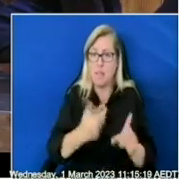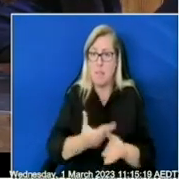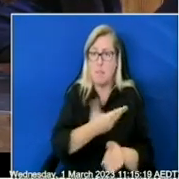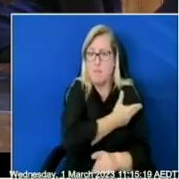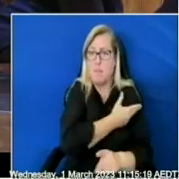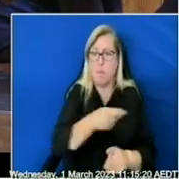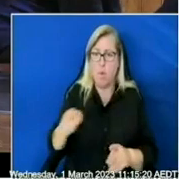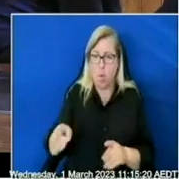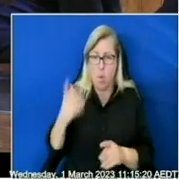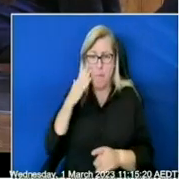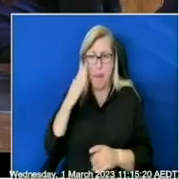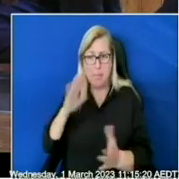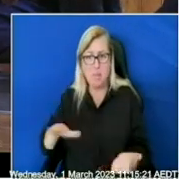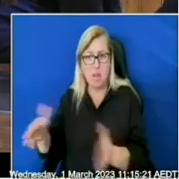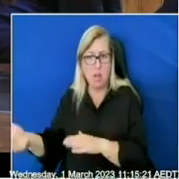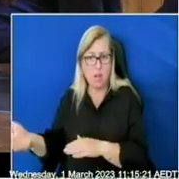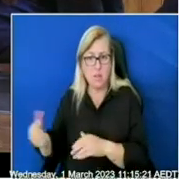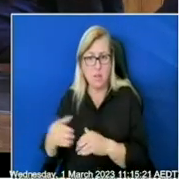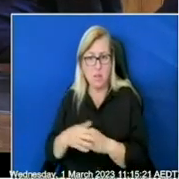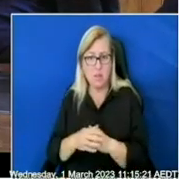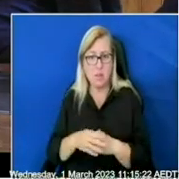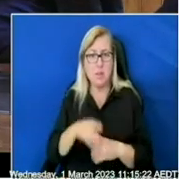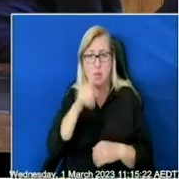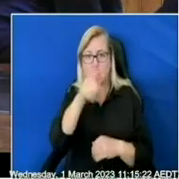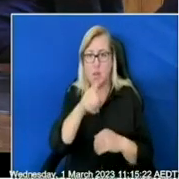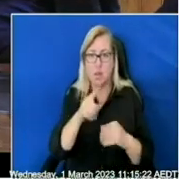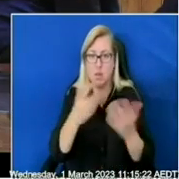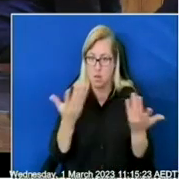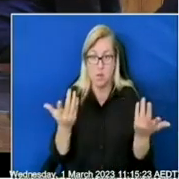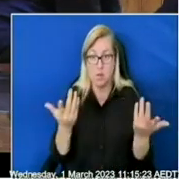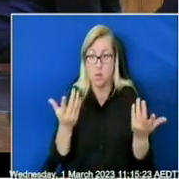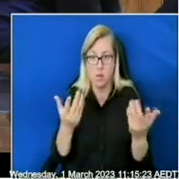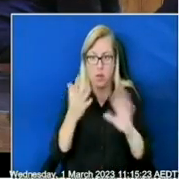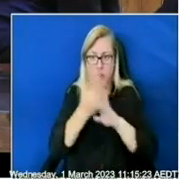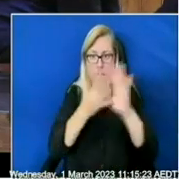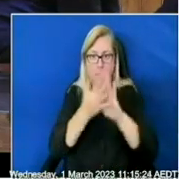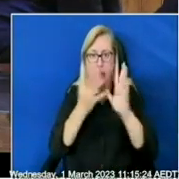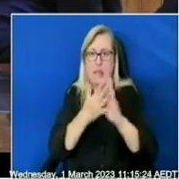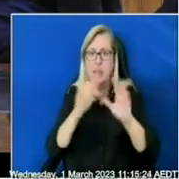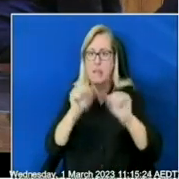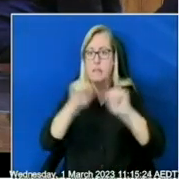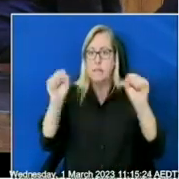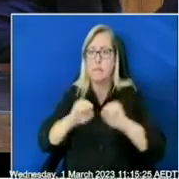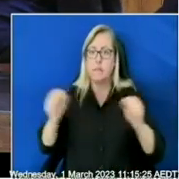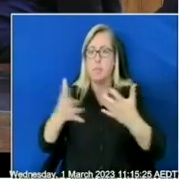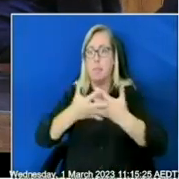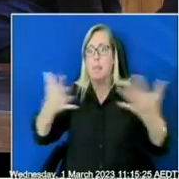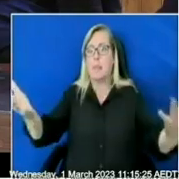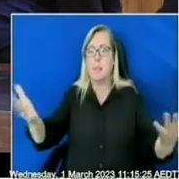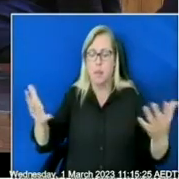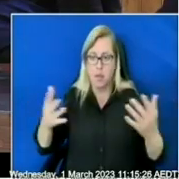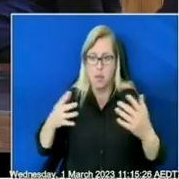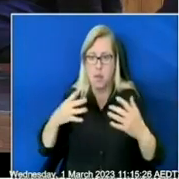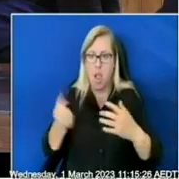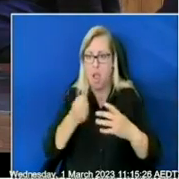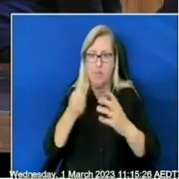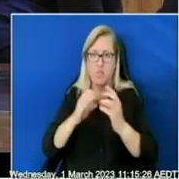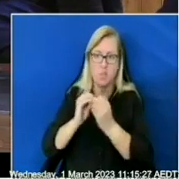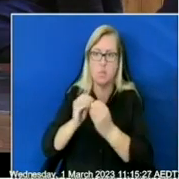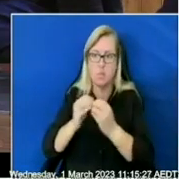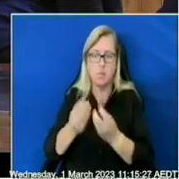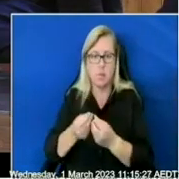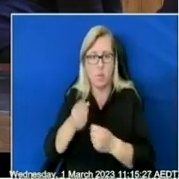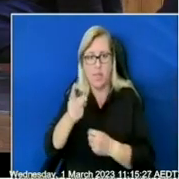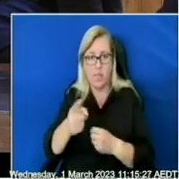system. Dealing with a system, a big system. There's so much system. But it took 4 days. This announcement could come out after Mum died.